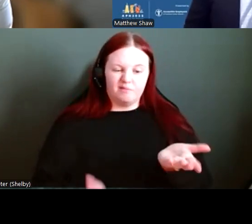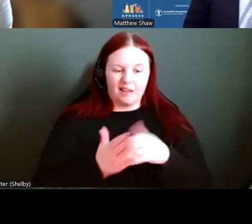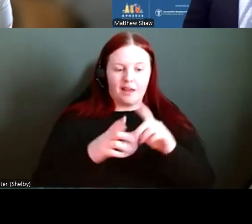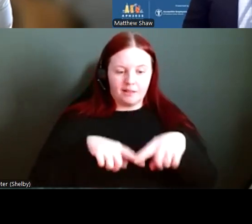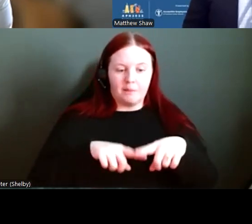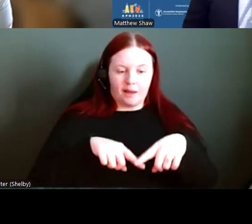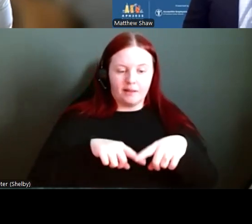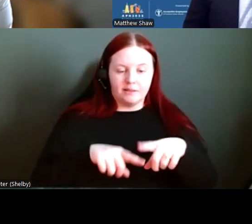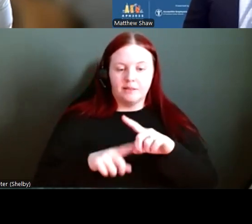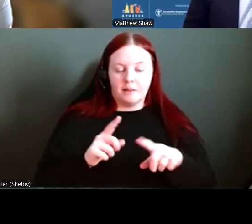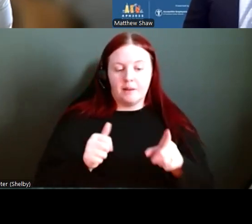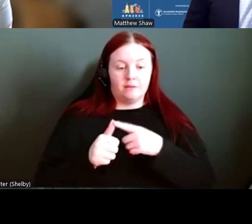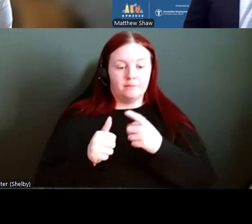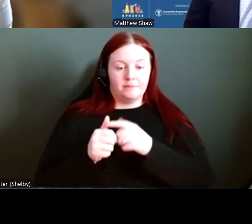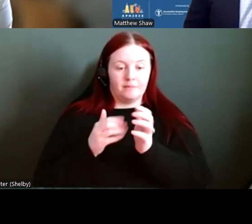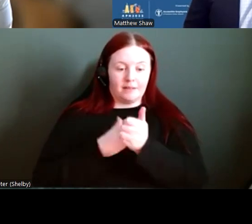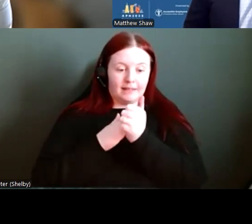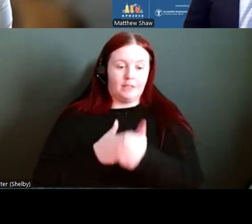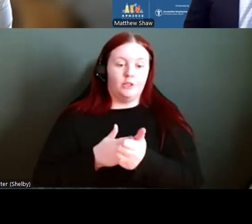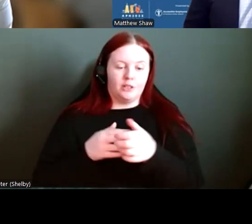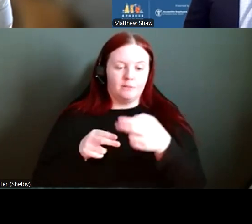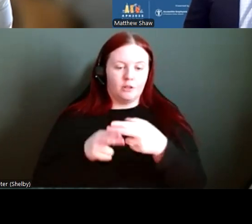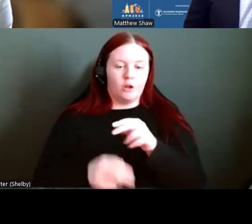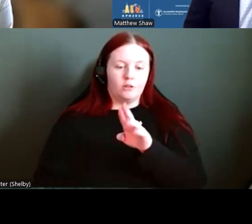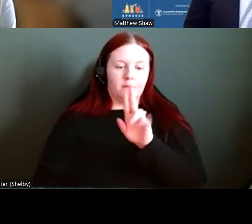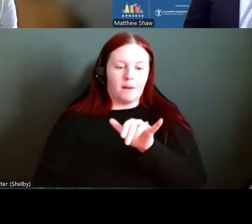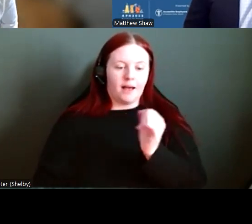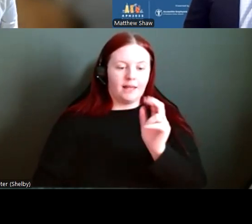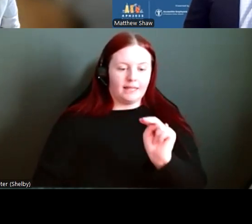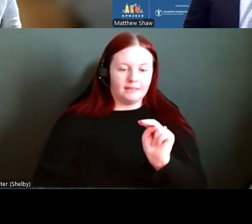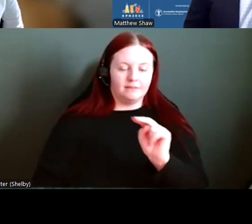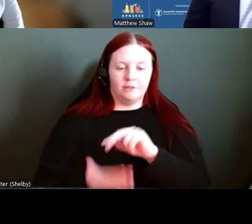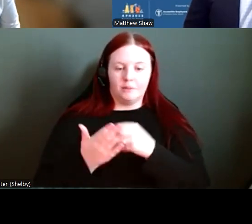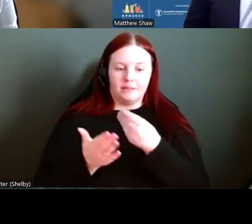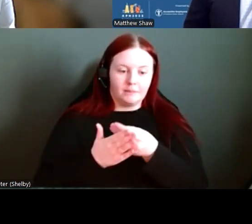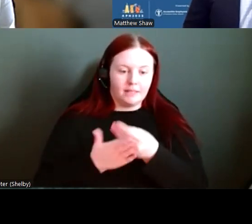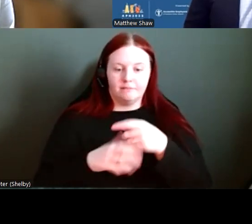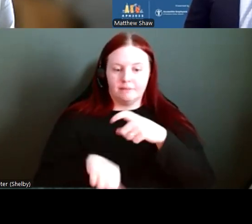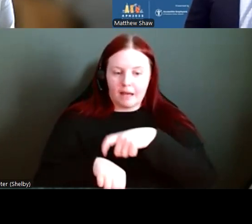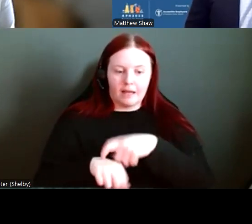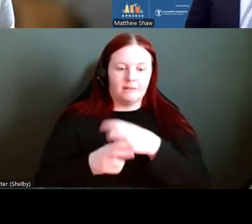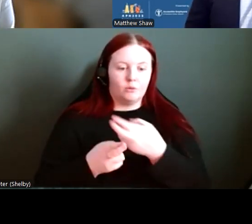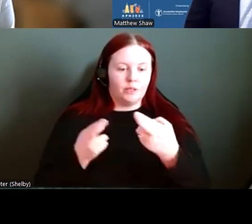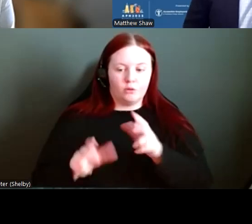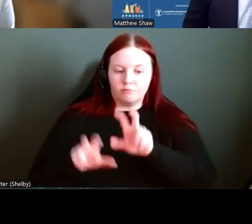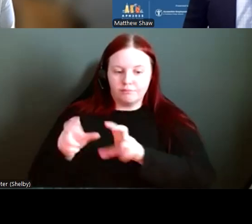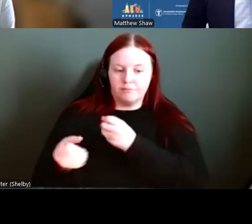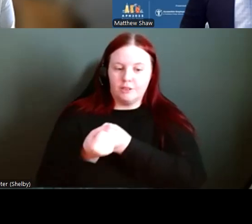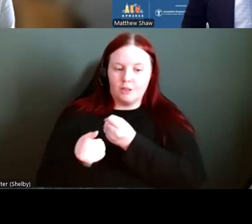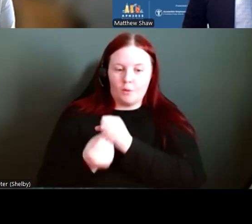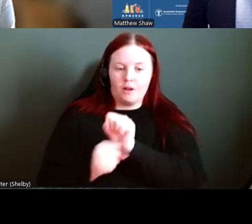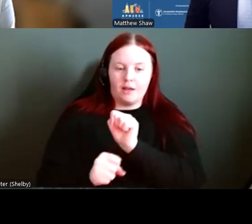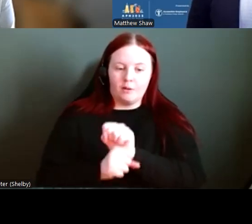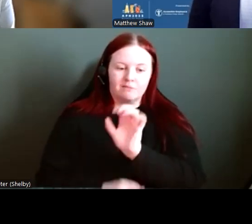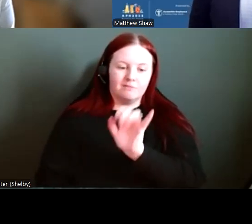sure, leadership buy-in. So buy-in to actually put investment, time, money, resources behind this work is definitely